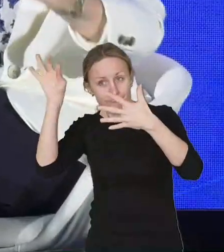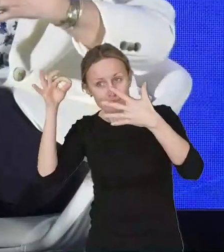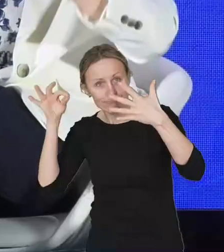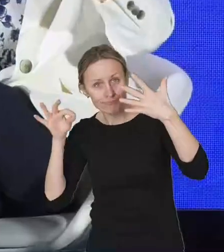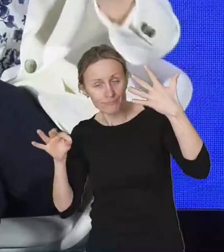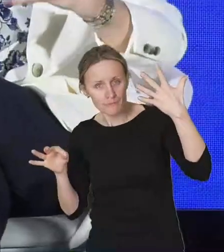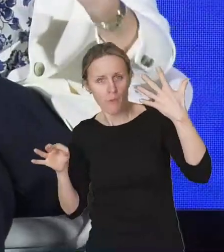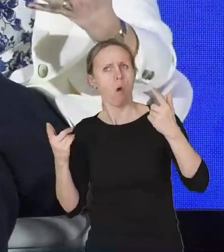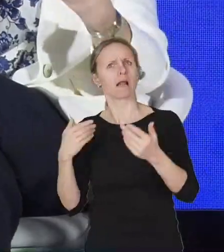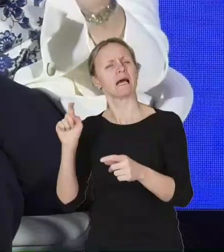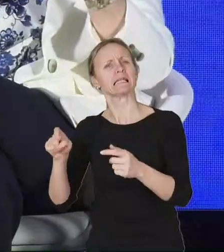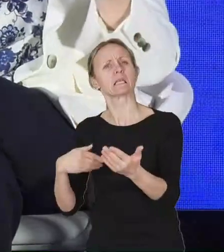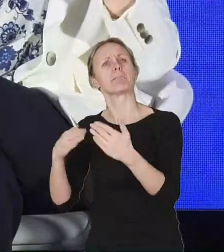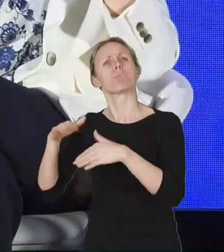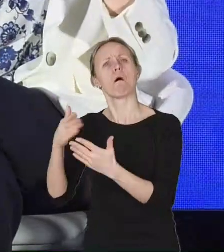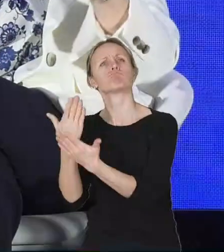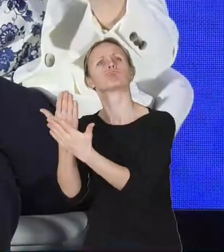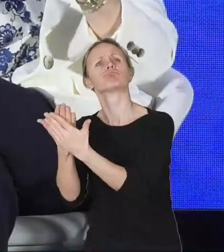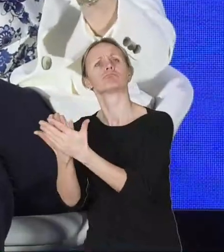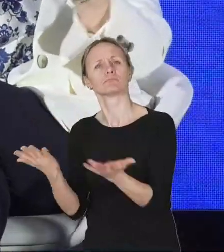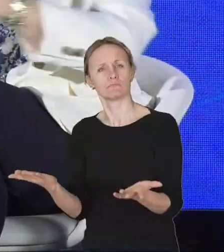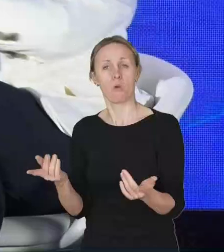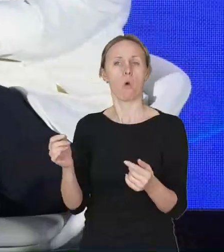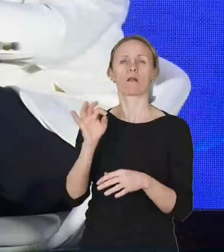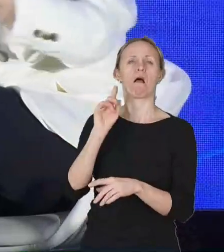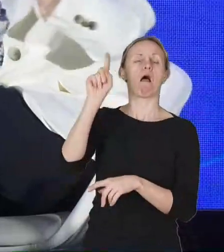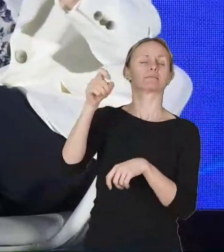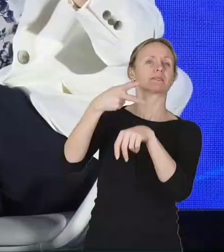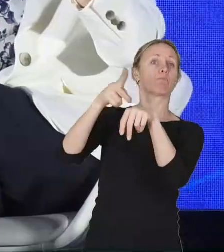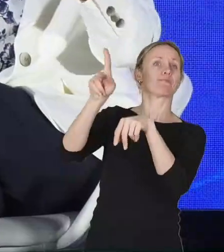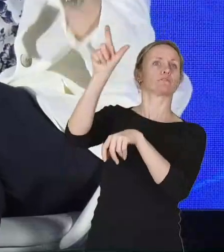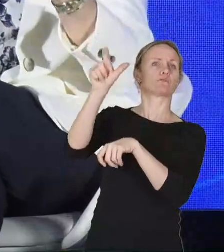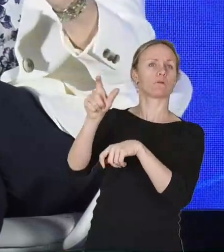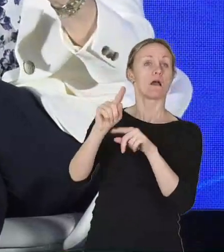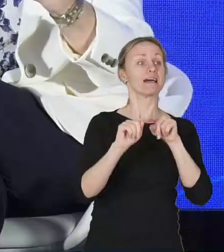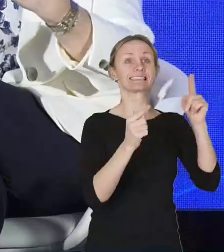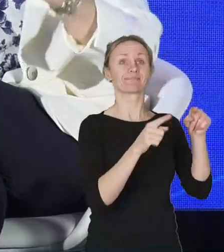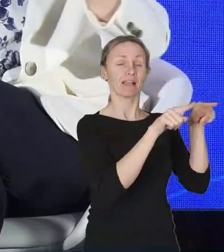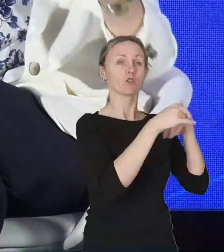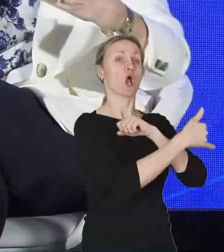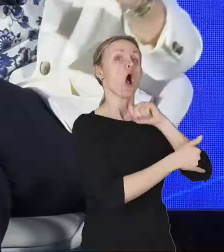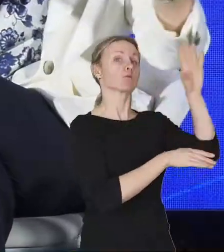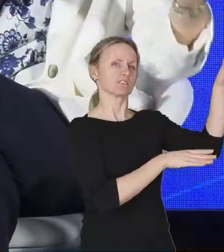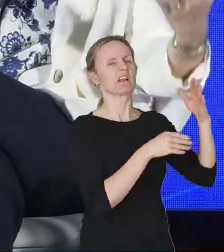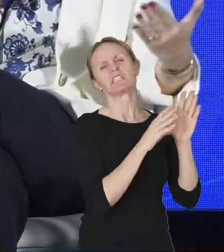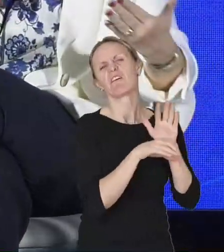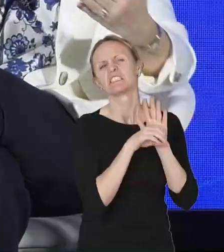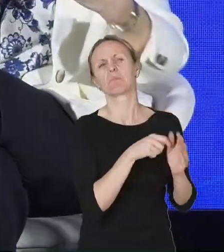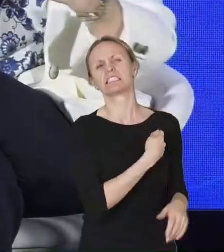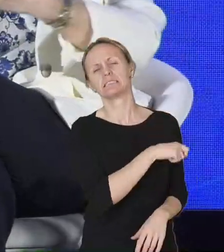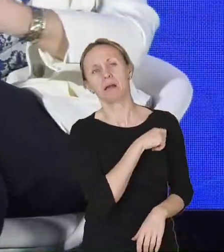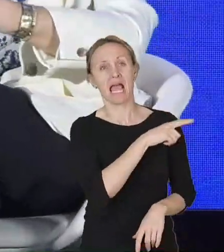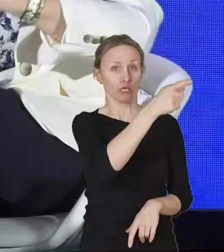has 17 autonomous communities, were much more, or Germany, they were much more at ease in juggling with